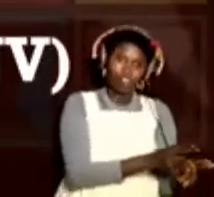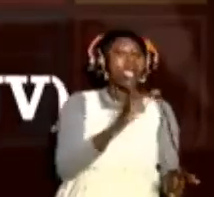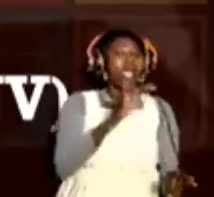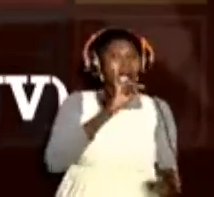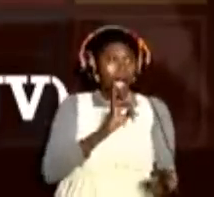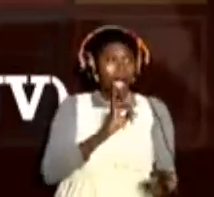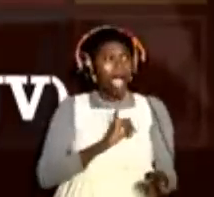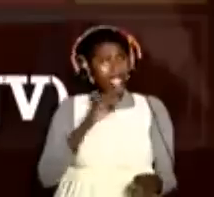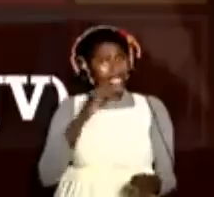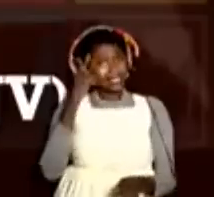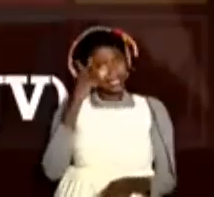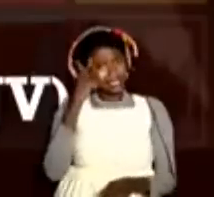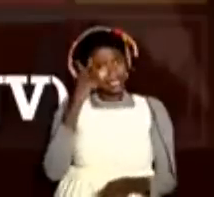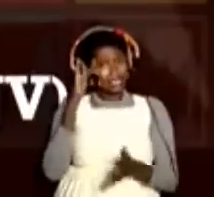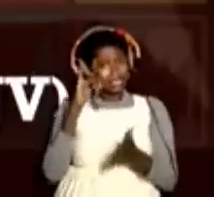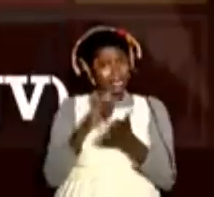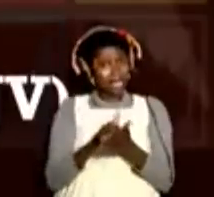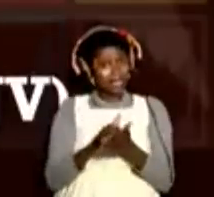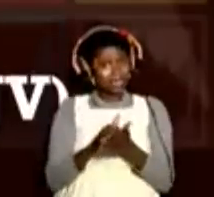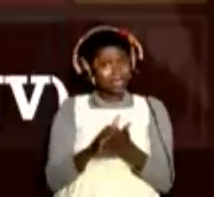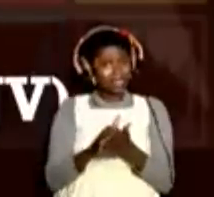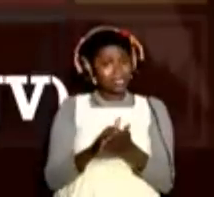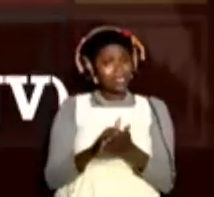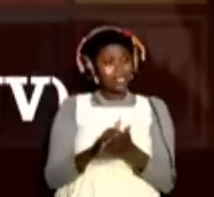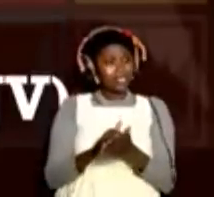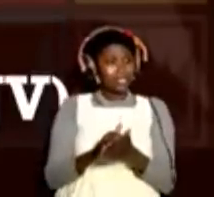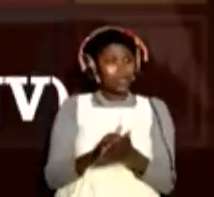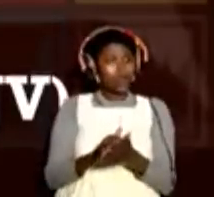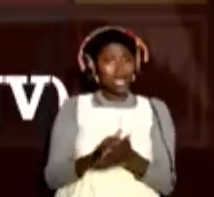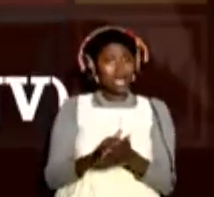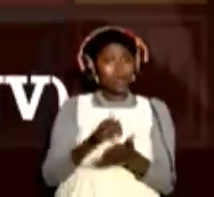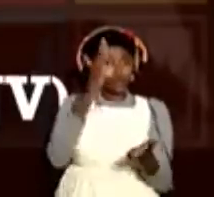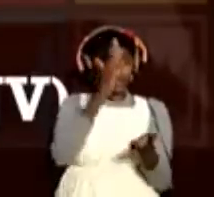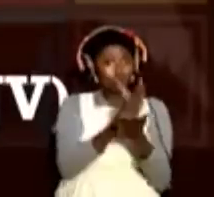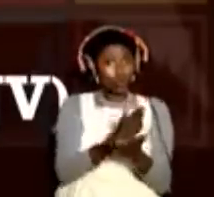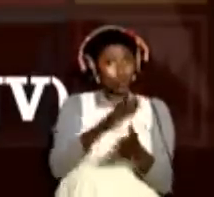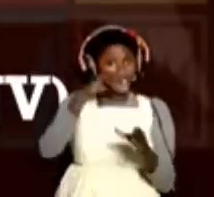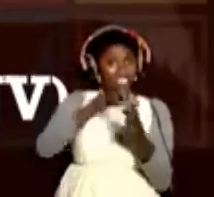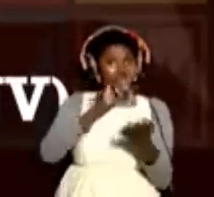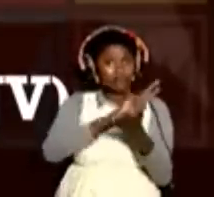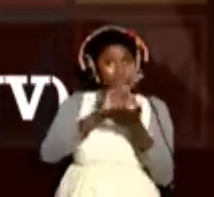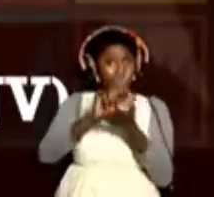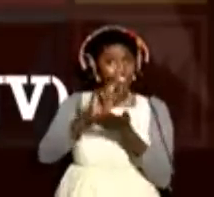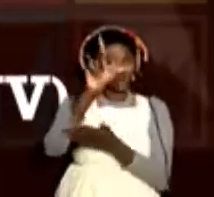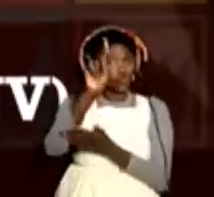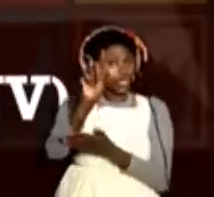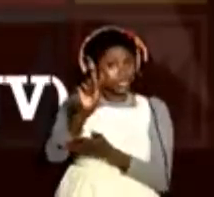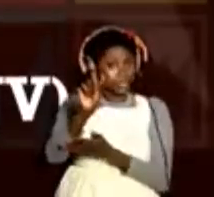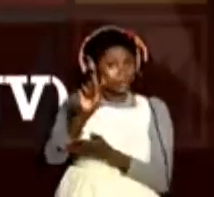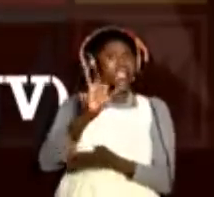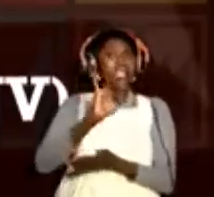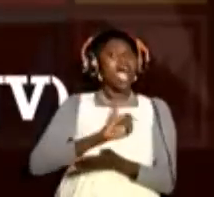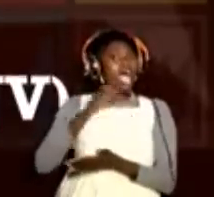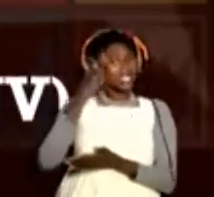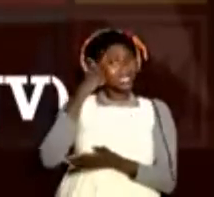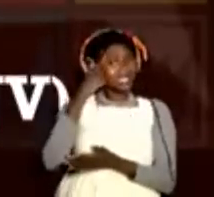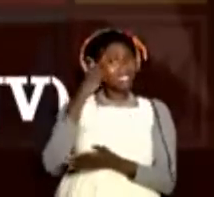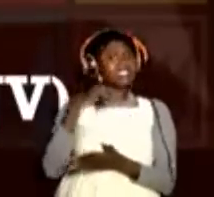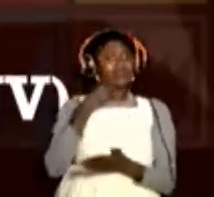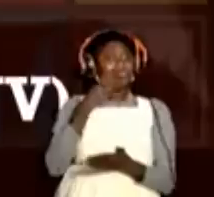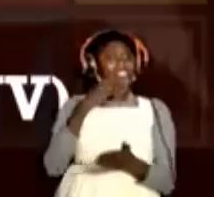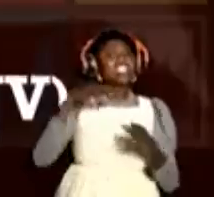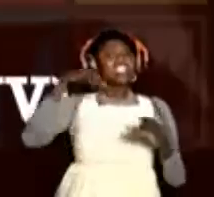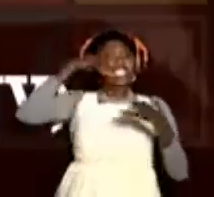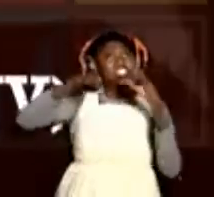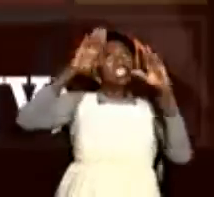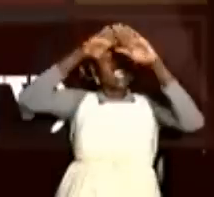I thought that they would have stopped that passage in that verse 20. I thought they would have said, yes, in a great